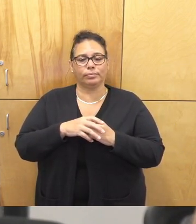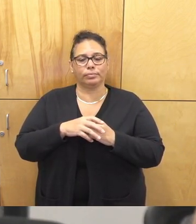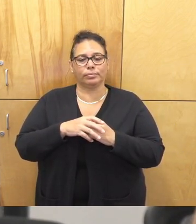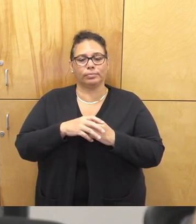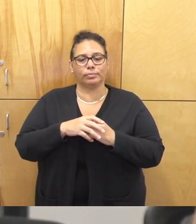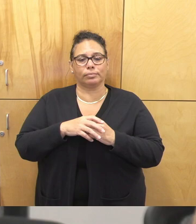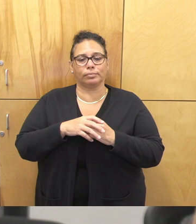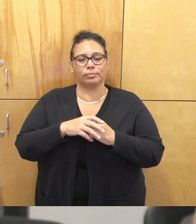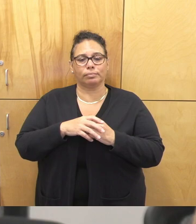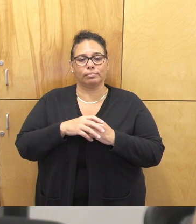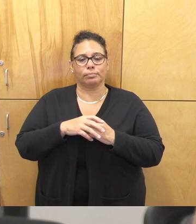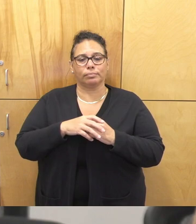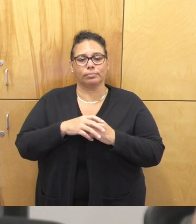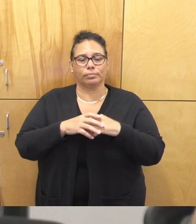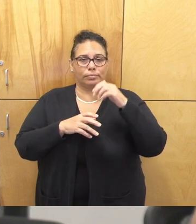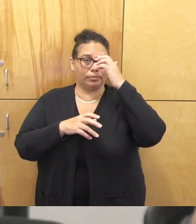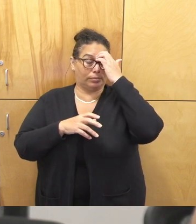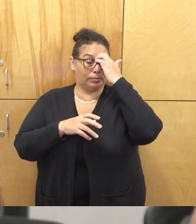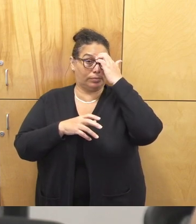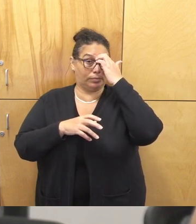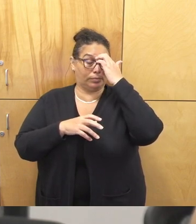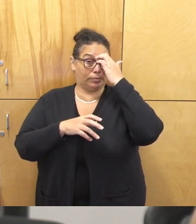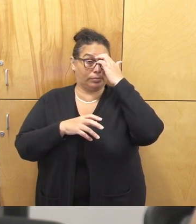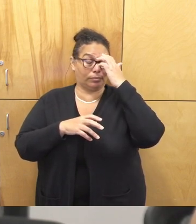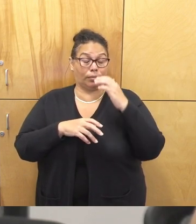On document 4,